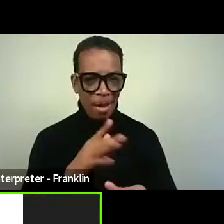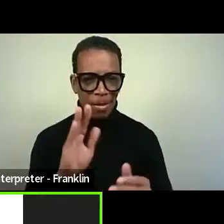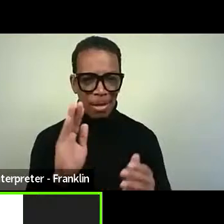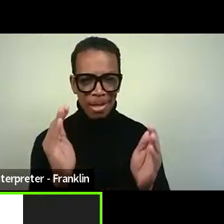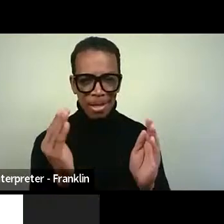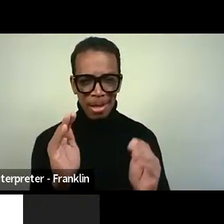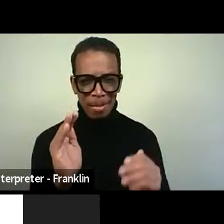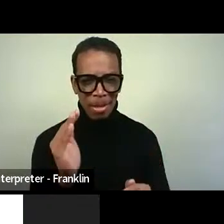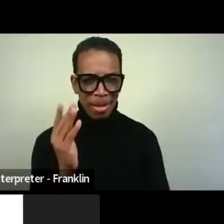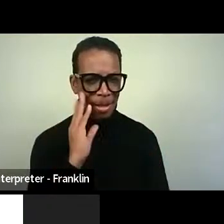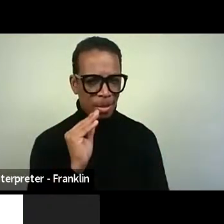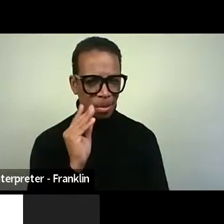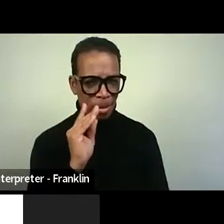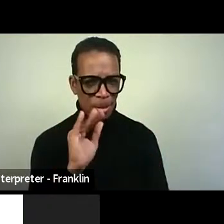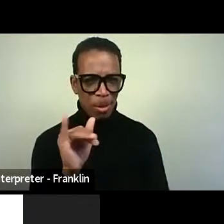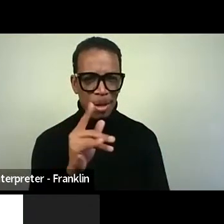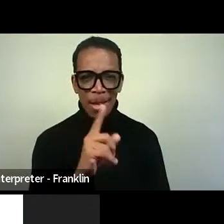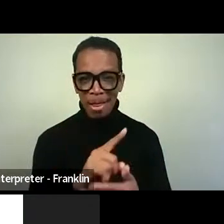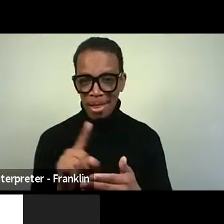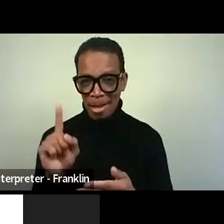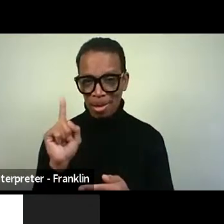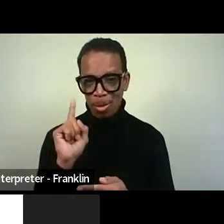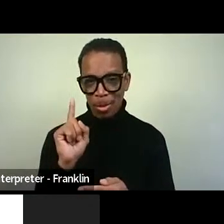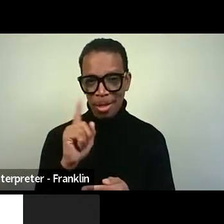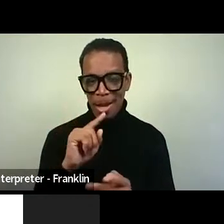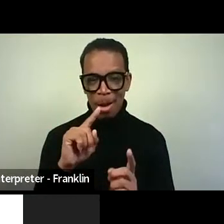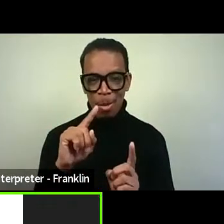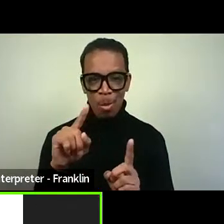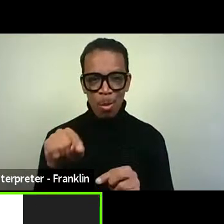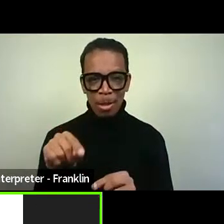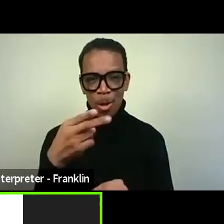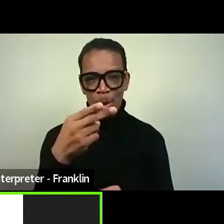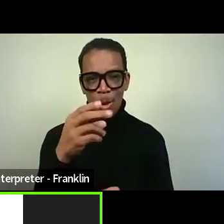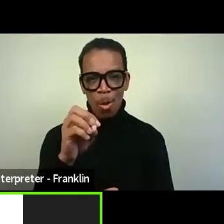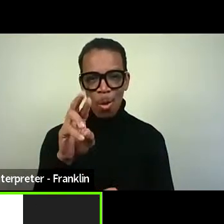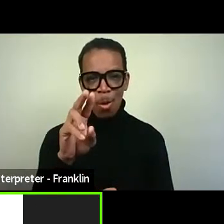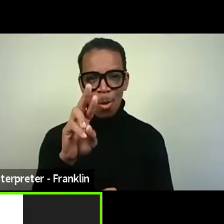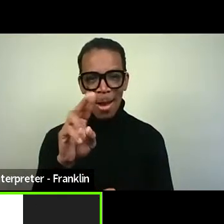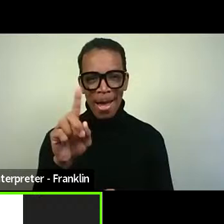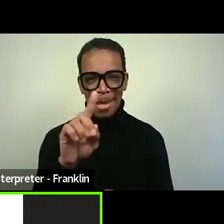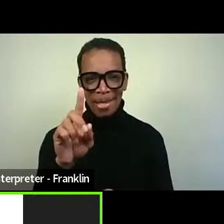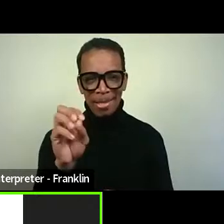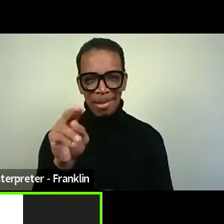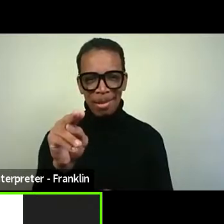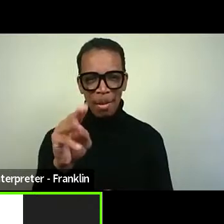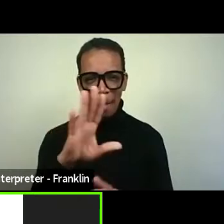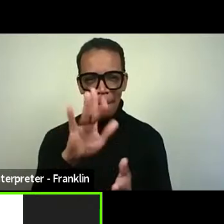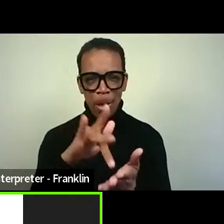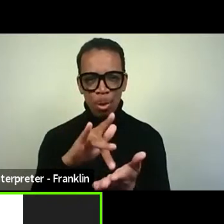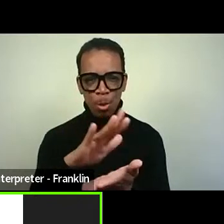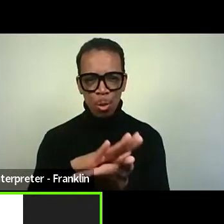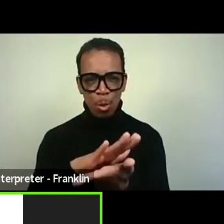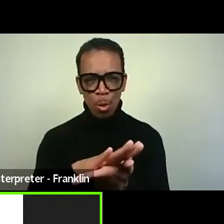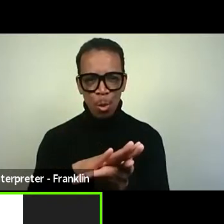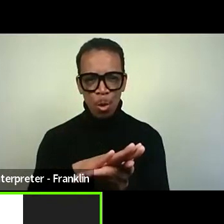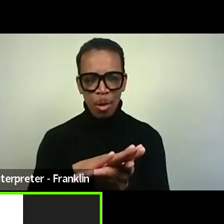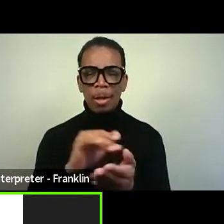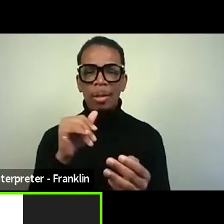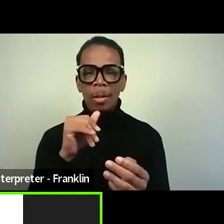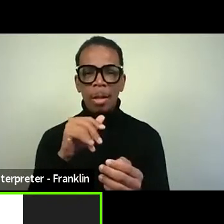well, because just last week I went to Horizon Middle School within the community. The city I'm in, the